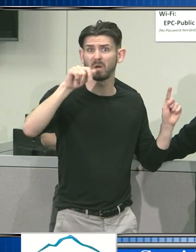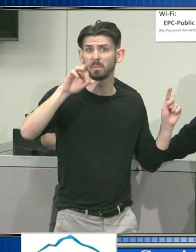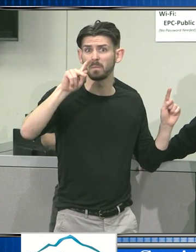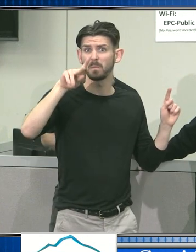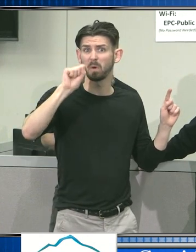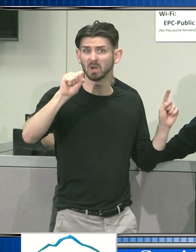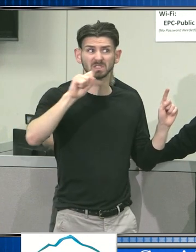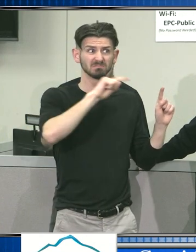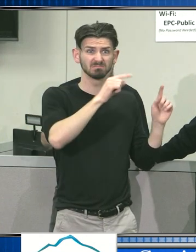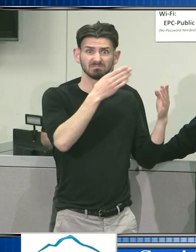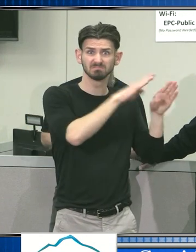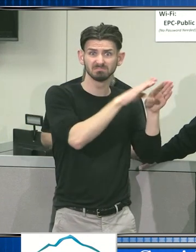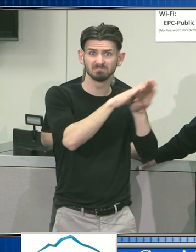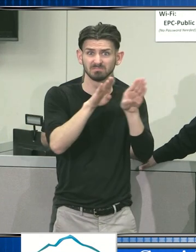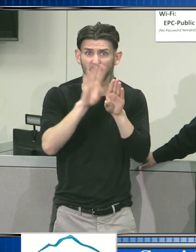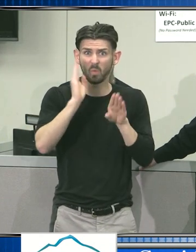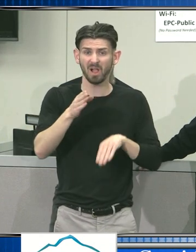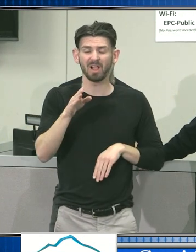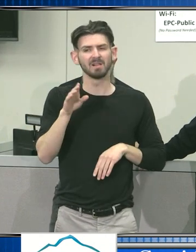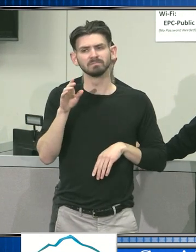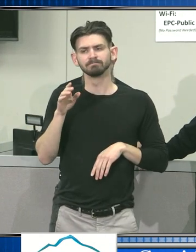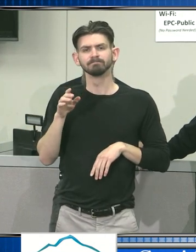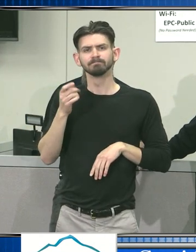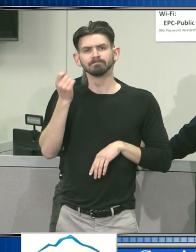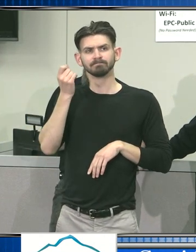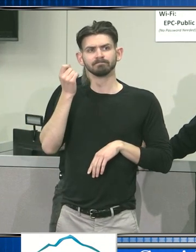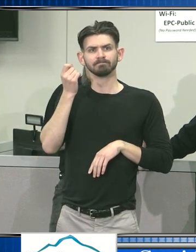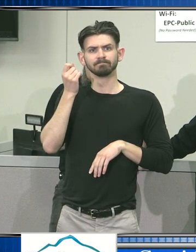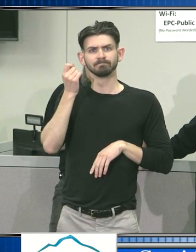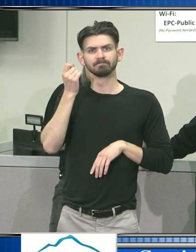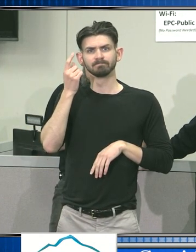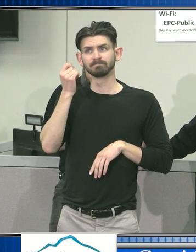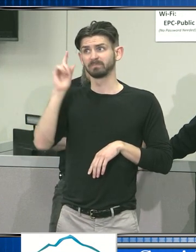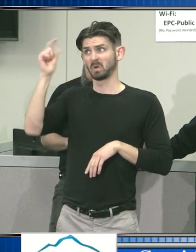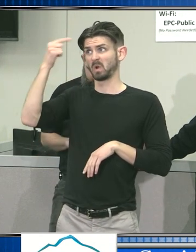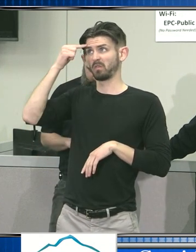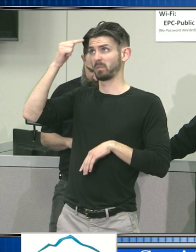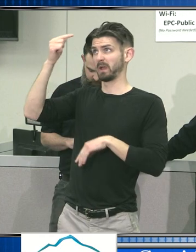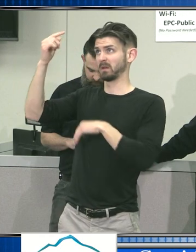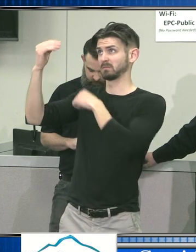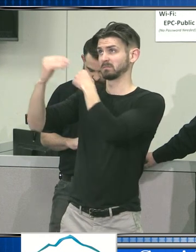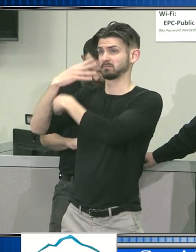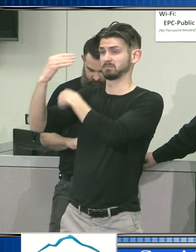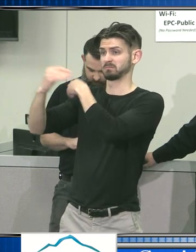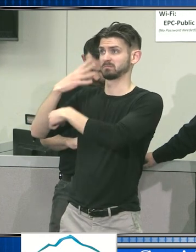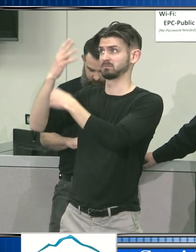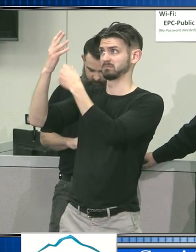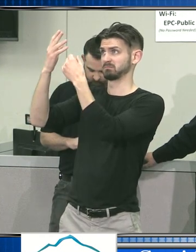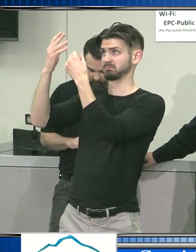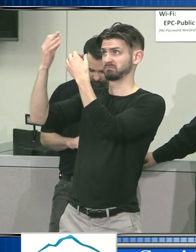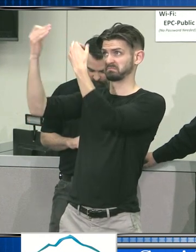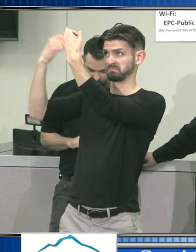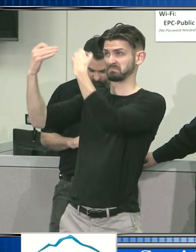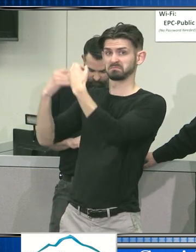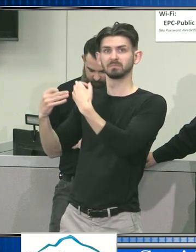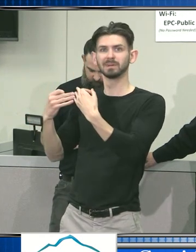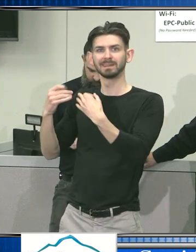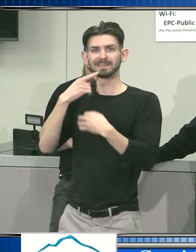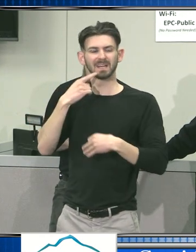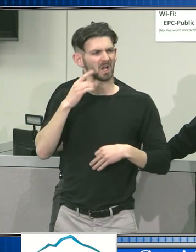this point in time, the governor in all the directives that have come down so far has actually encouraged folks to get